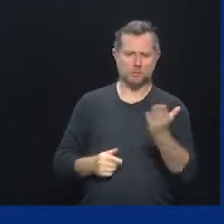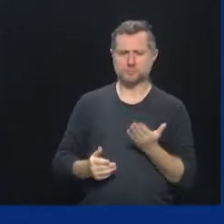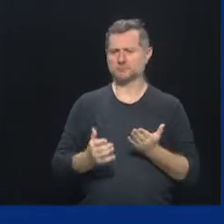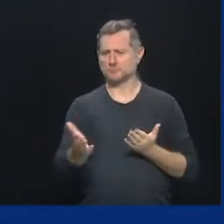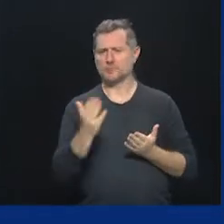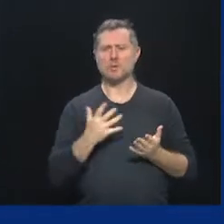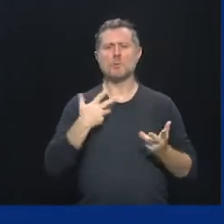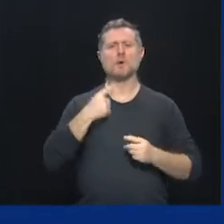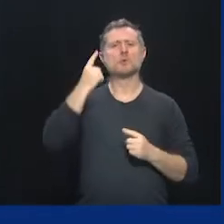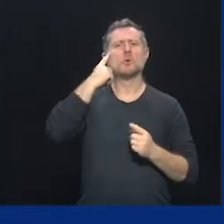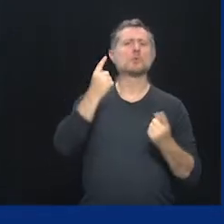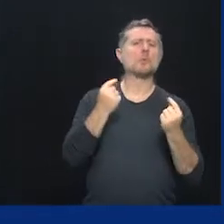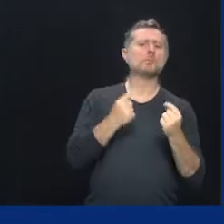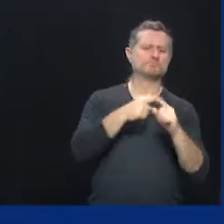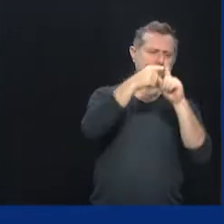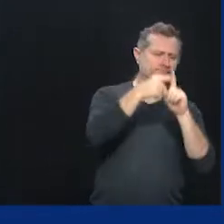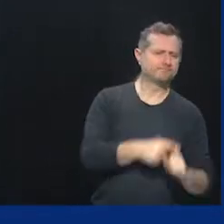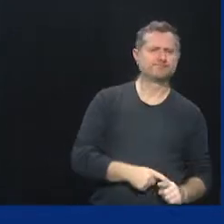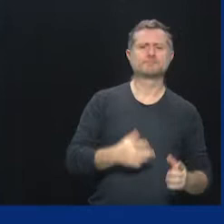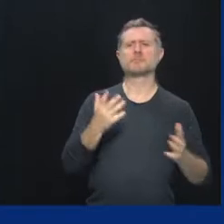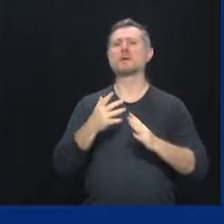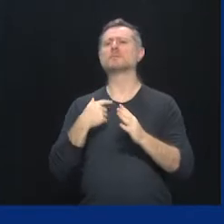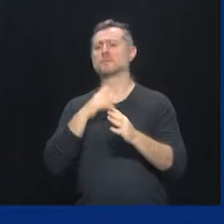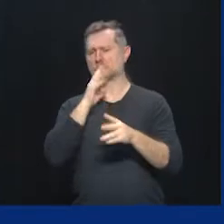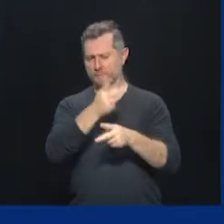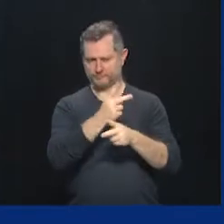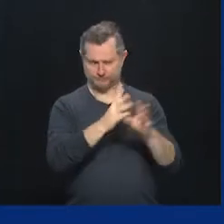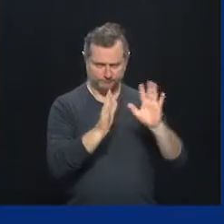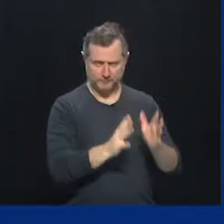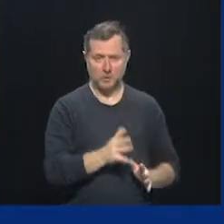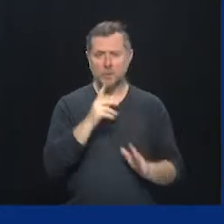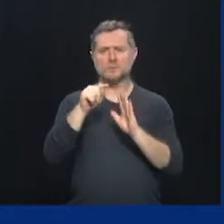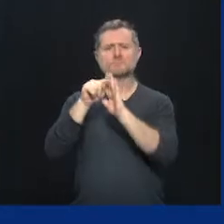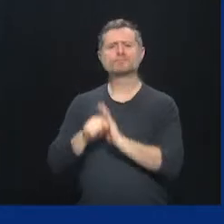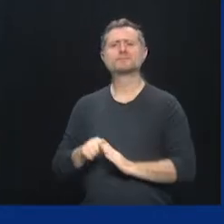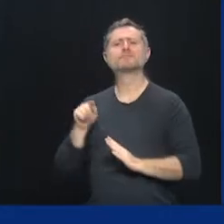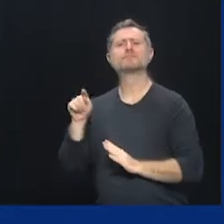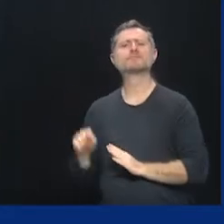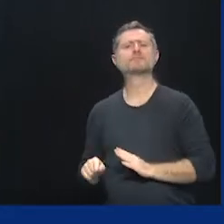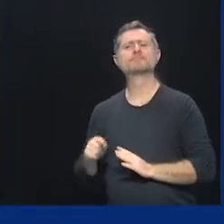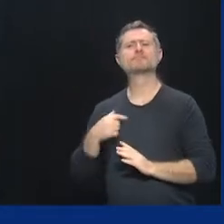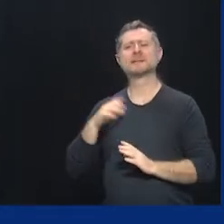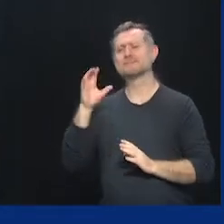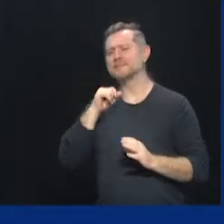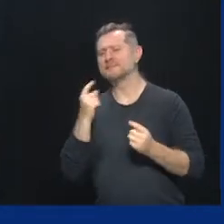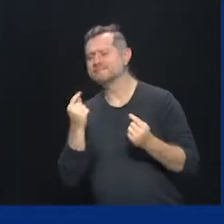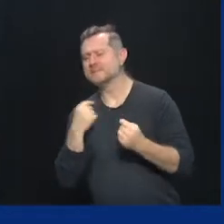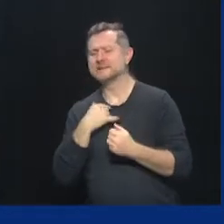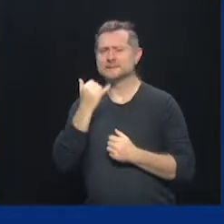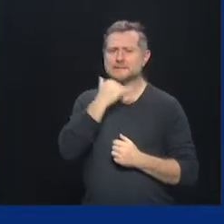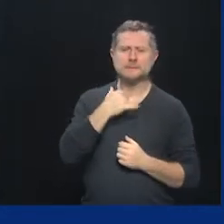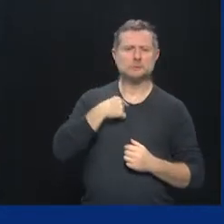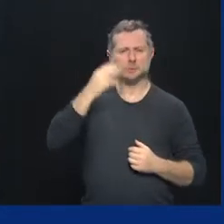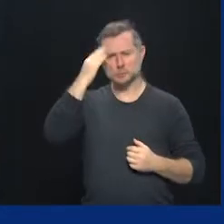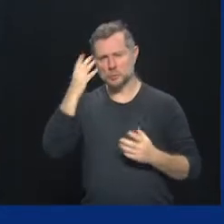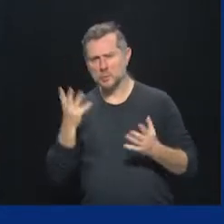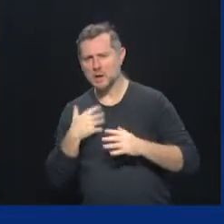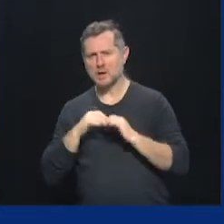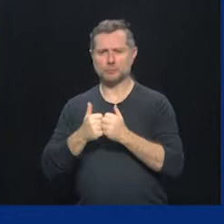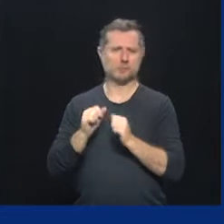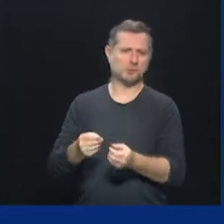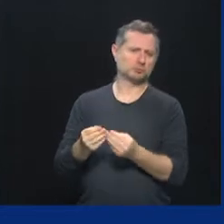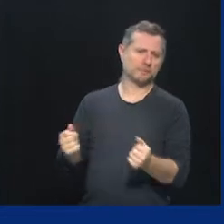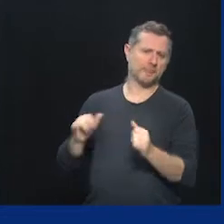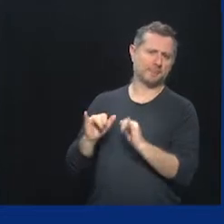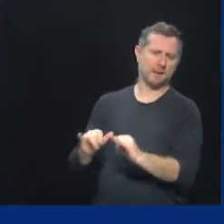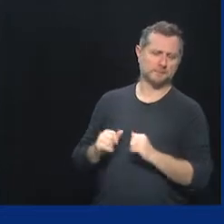right. We did it right, we'll keep doing it right. If there's any areas that were shortcomings, I want to know what they are and how we address them. And for those